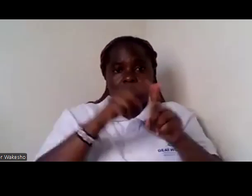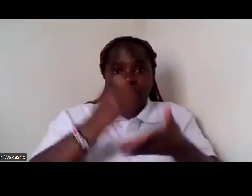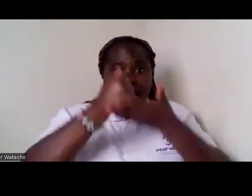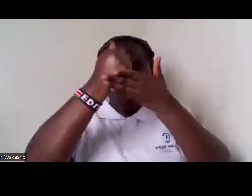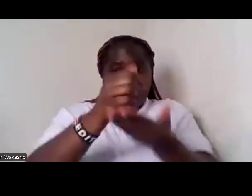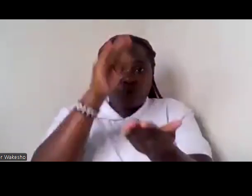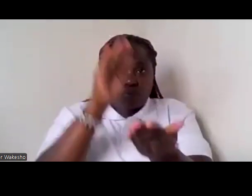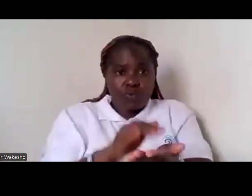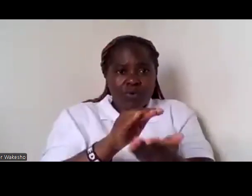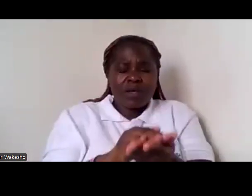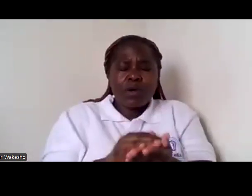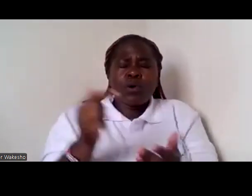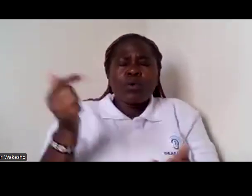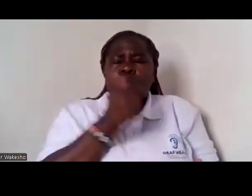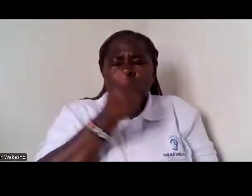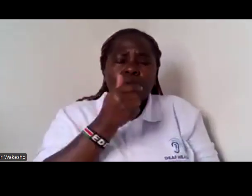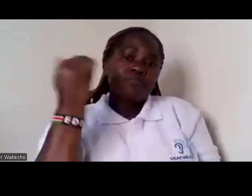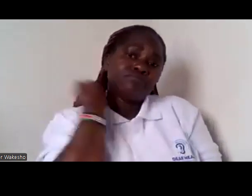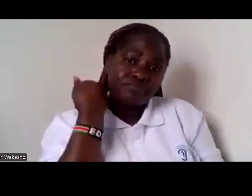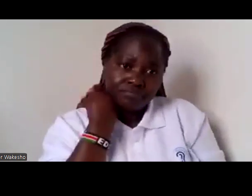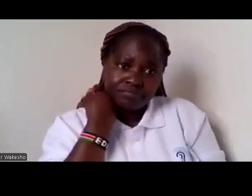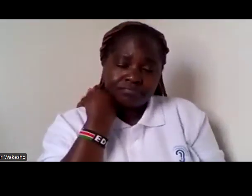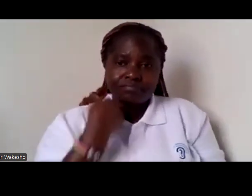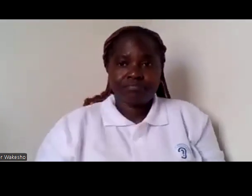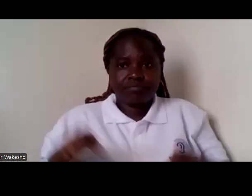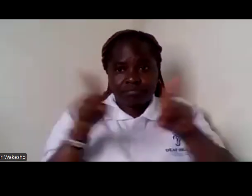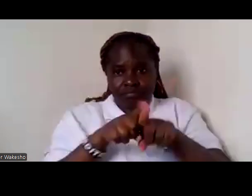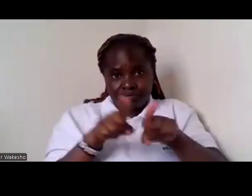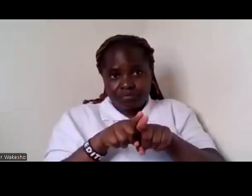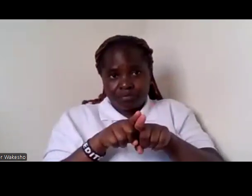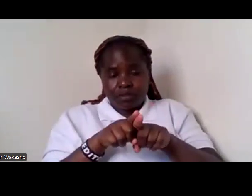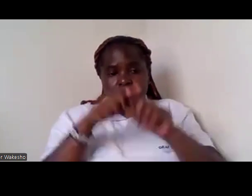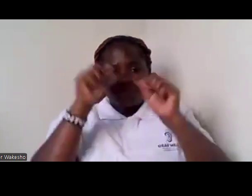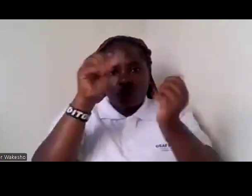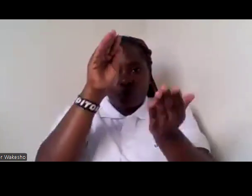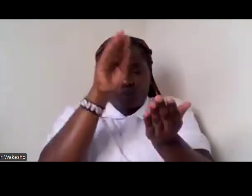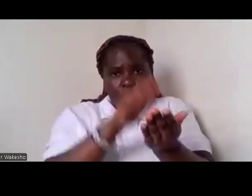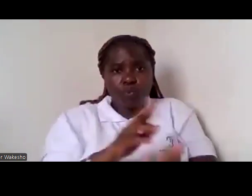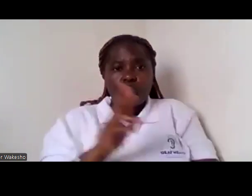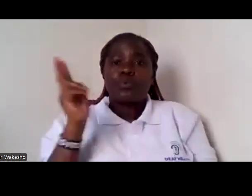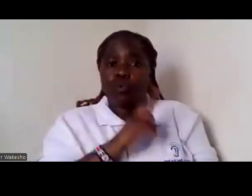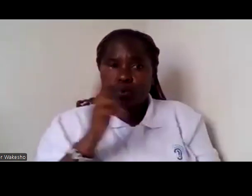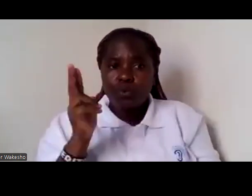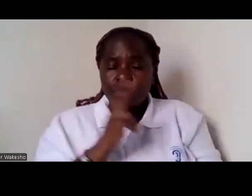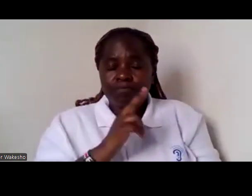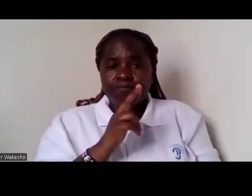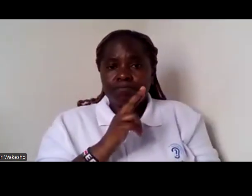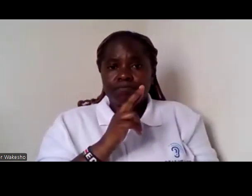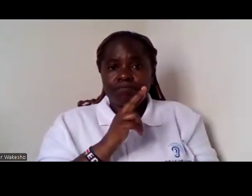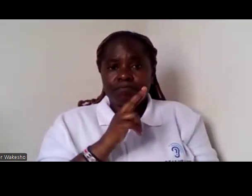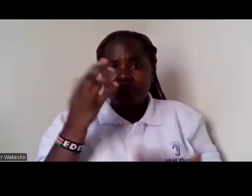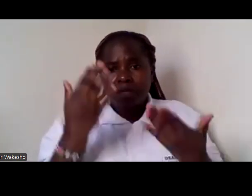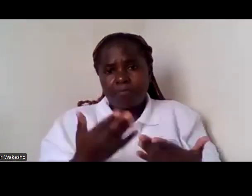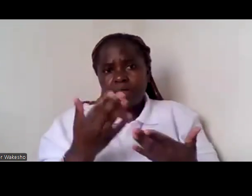painful periods and is also known to reduce the risk or can be used in the treatment of patients